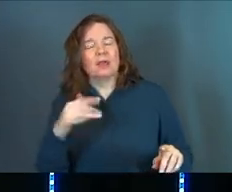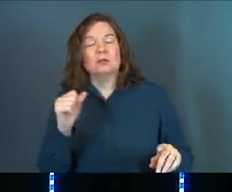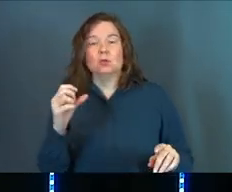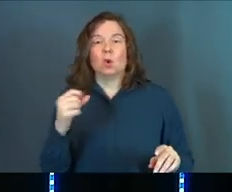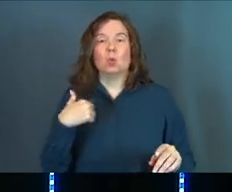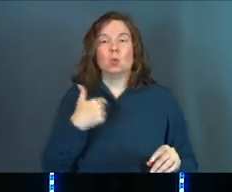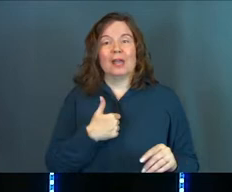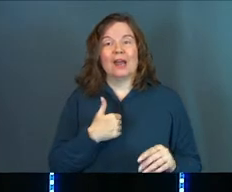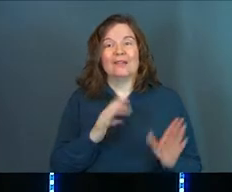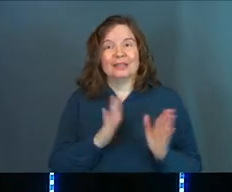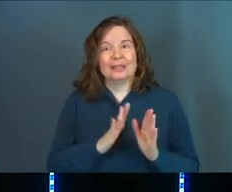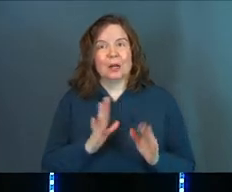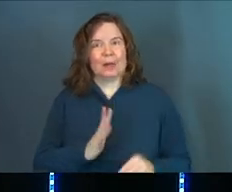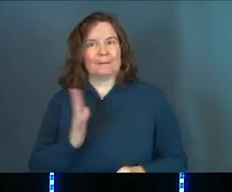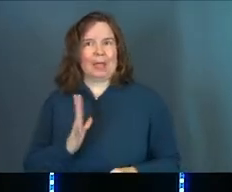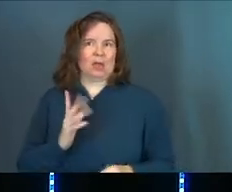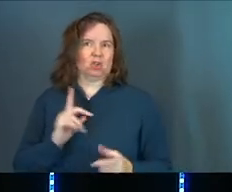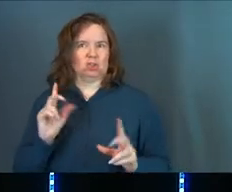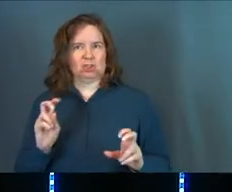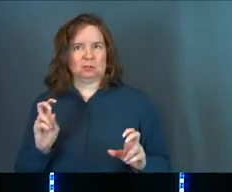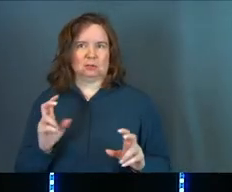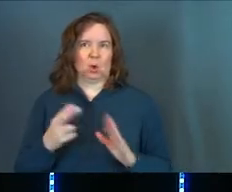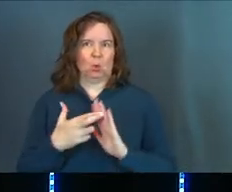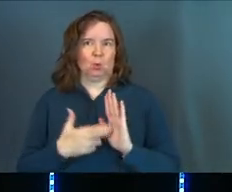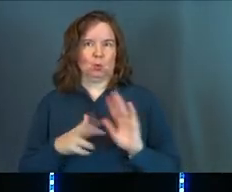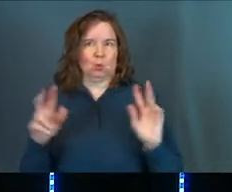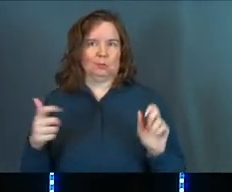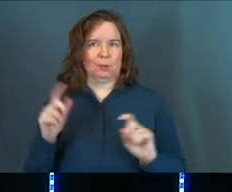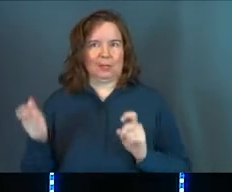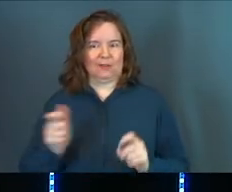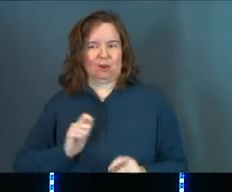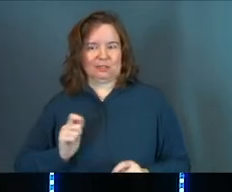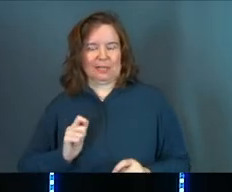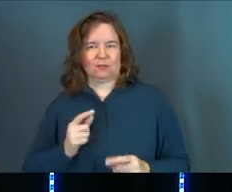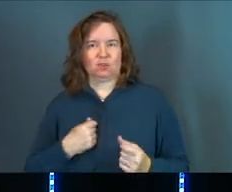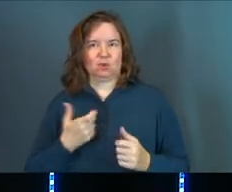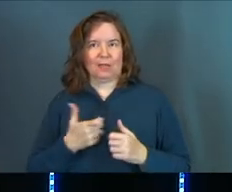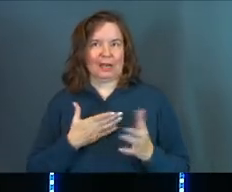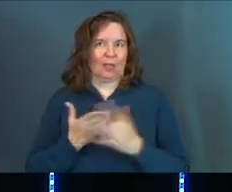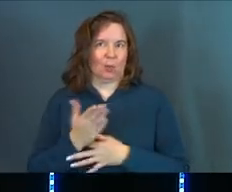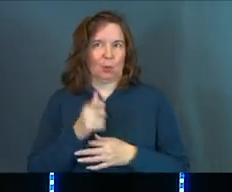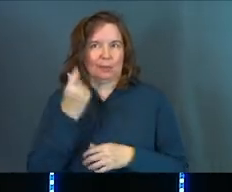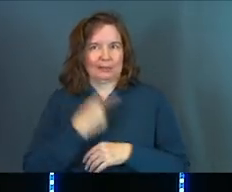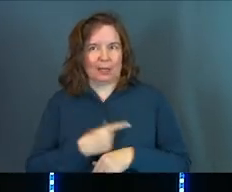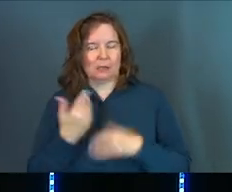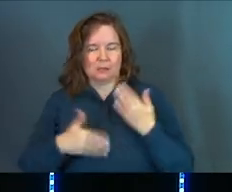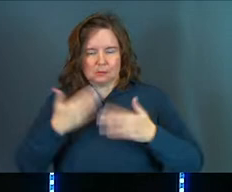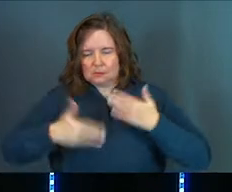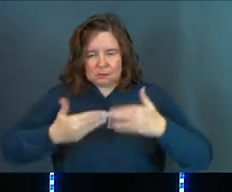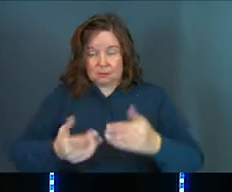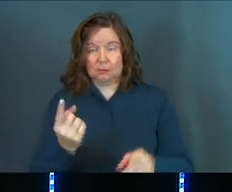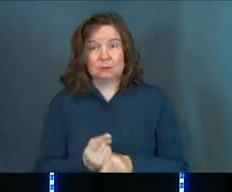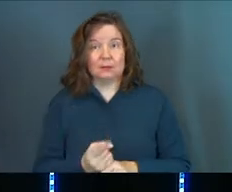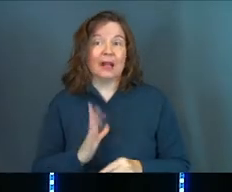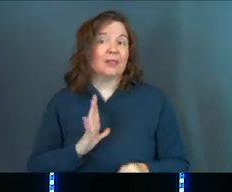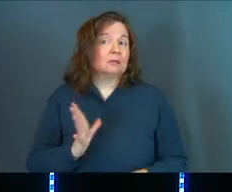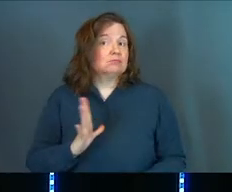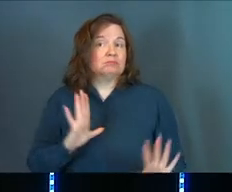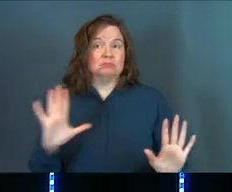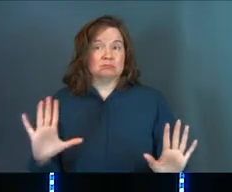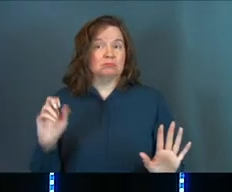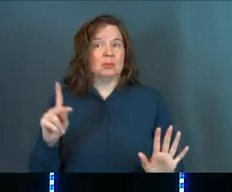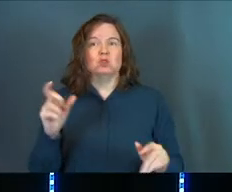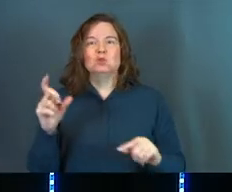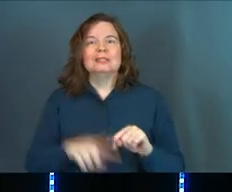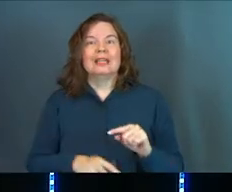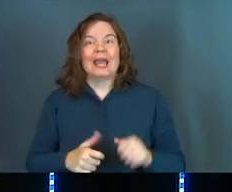And so we've got these little manners, we got these little etiquette rules that we give ourselves just to kind of get through the day, don't we? And that's okay.